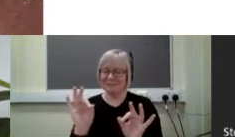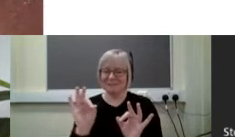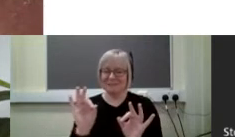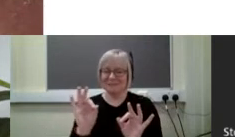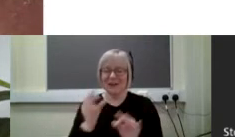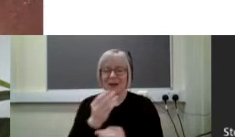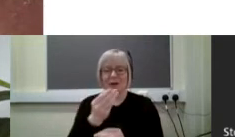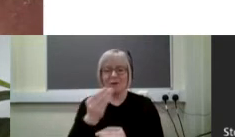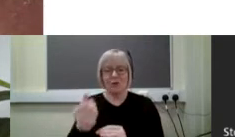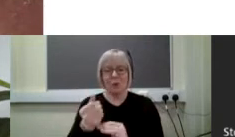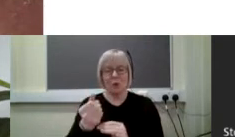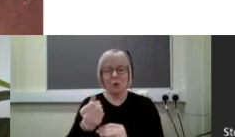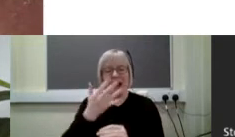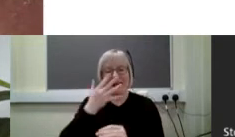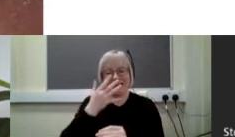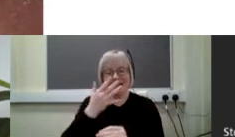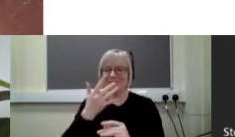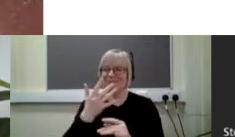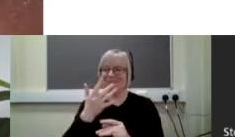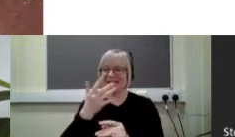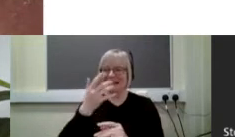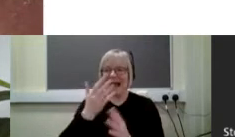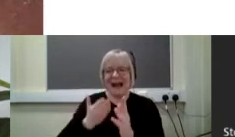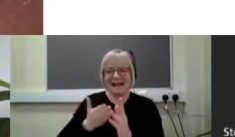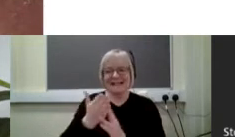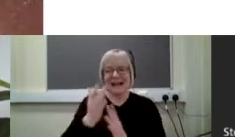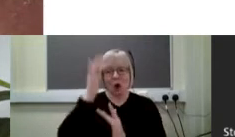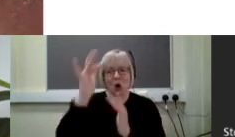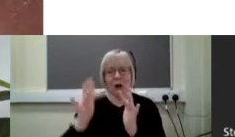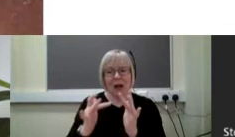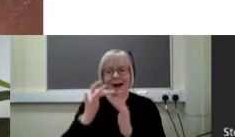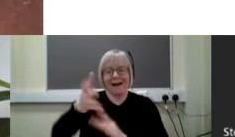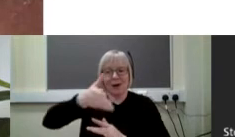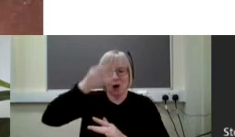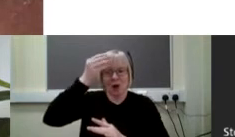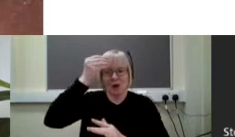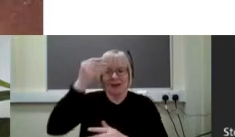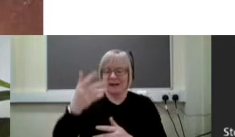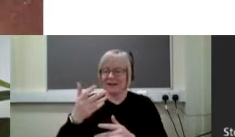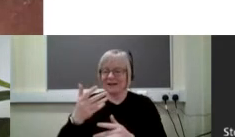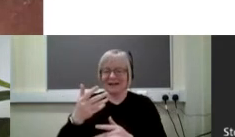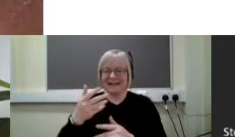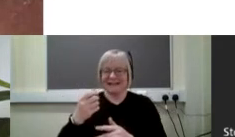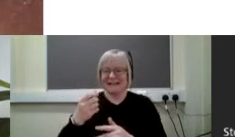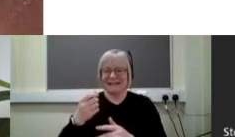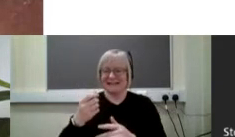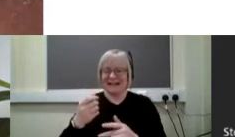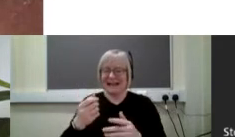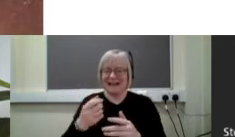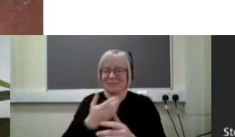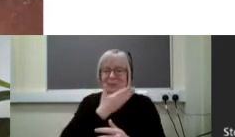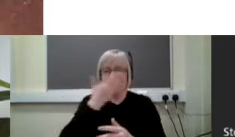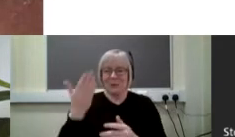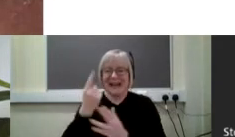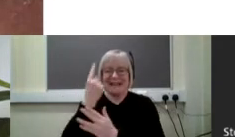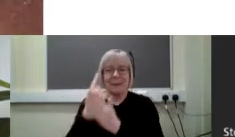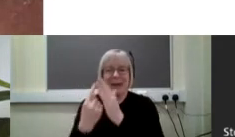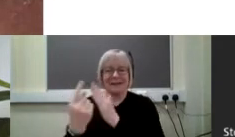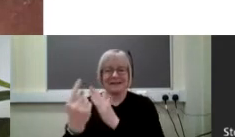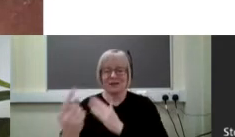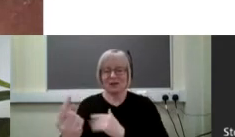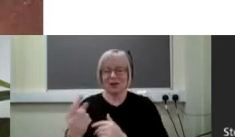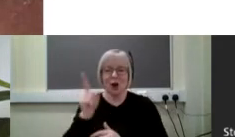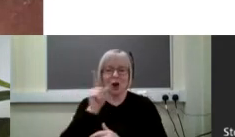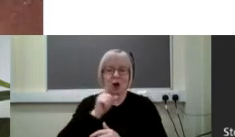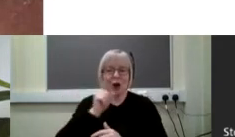accessed online learning, and they missed learning, social contact, and independence. A girl with visual impairment, for example, said, "I cannot play